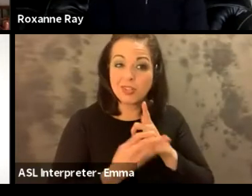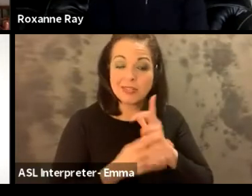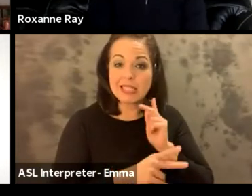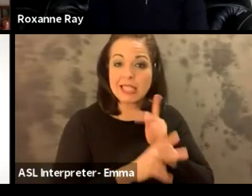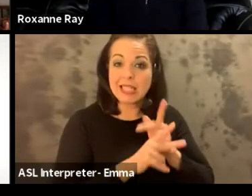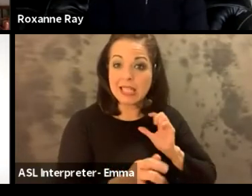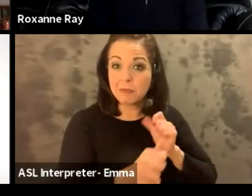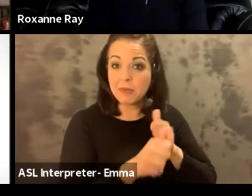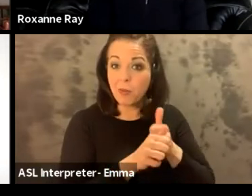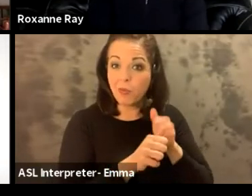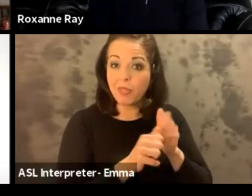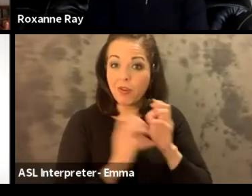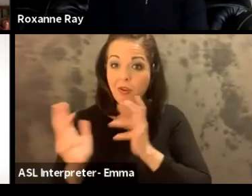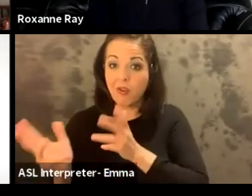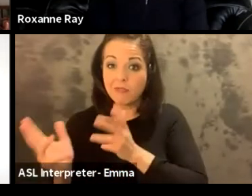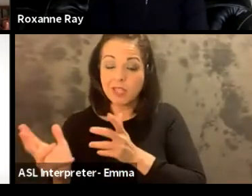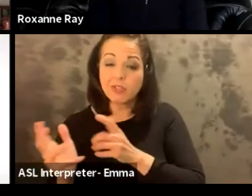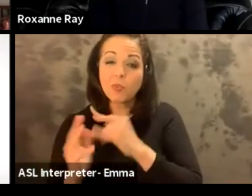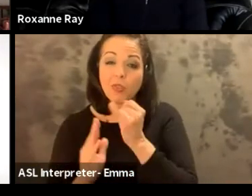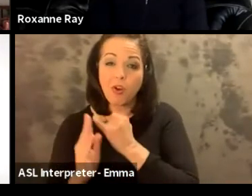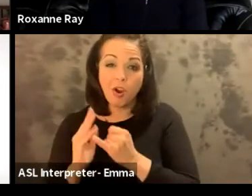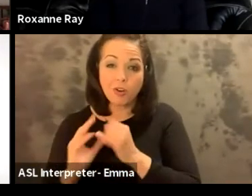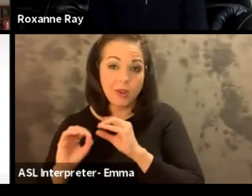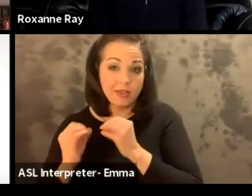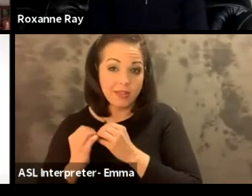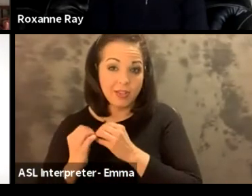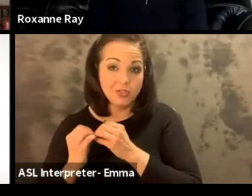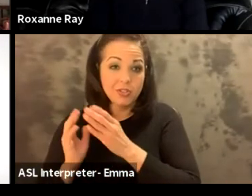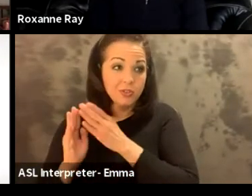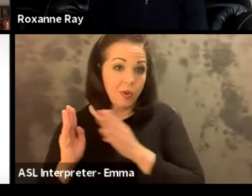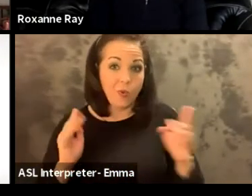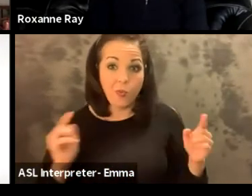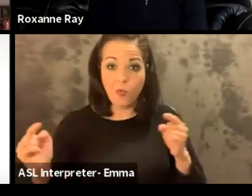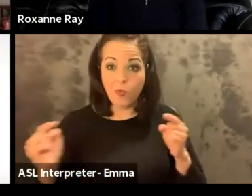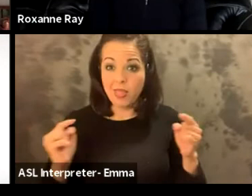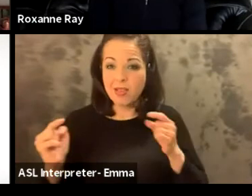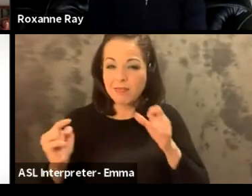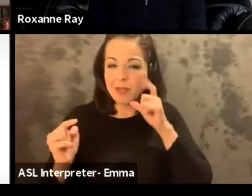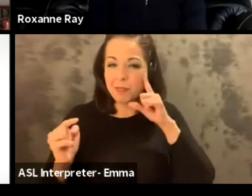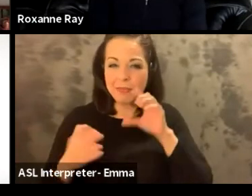that are happening with the arts organizations within themselves. So